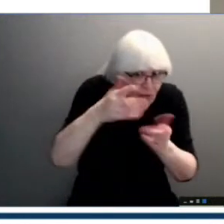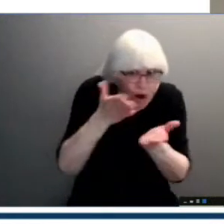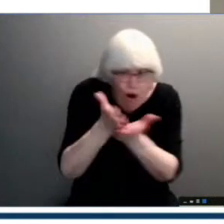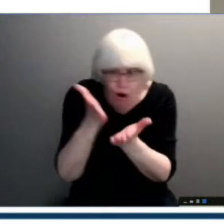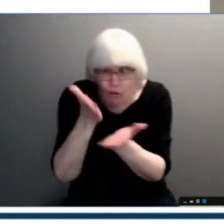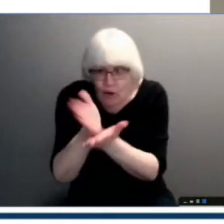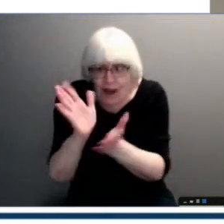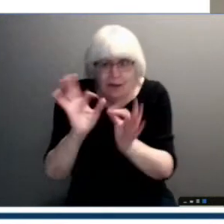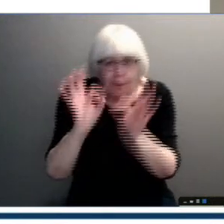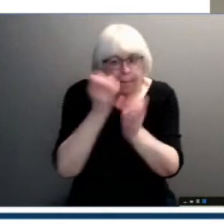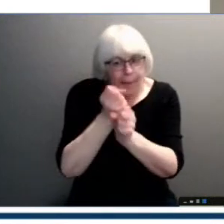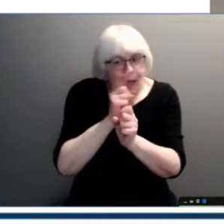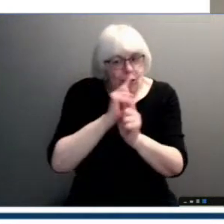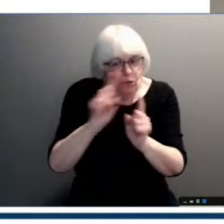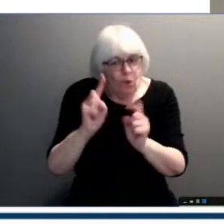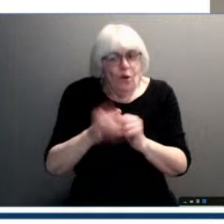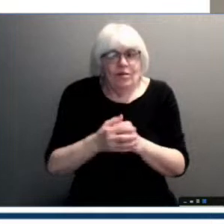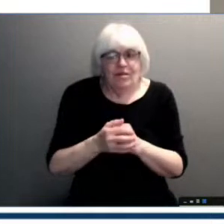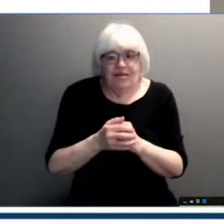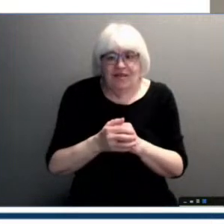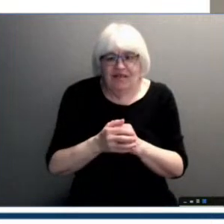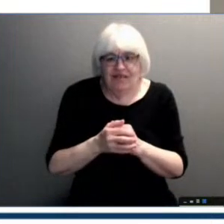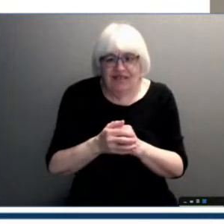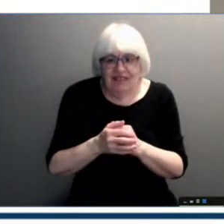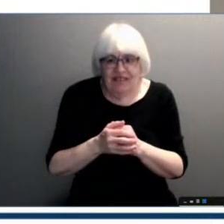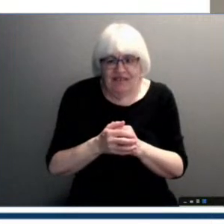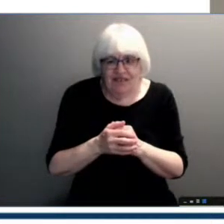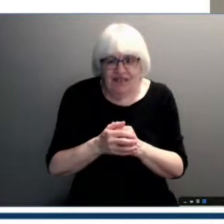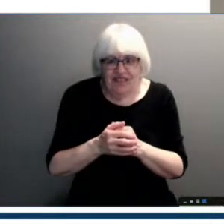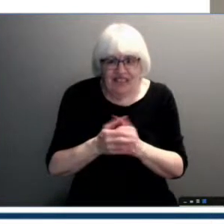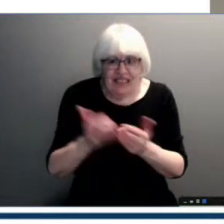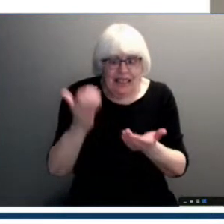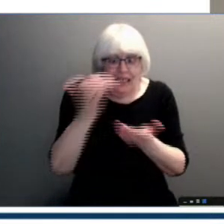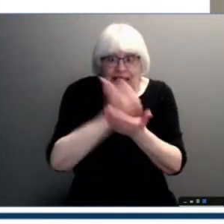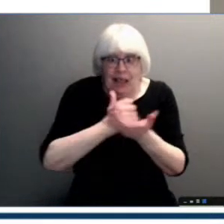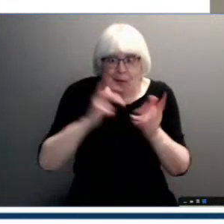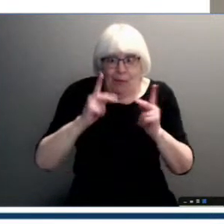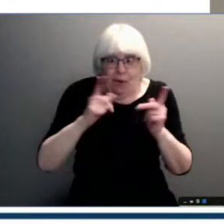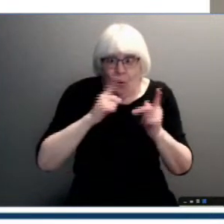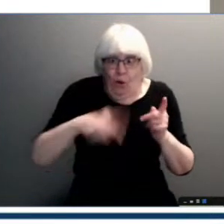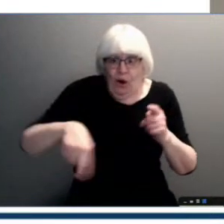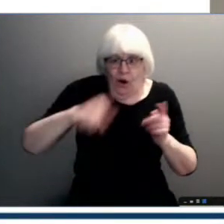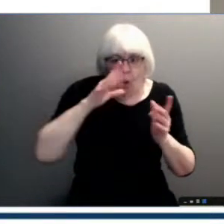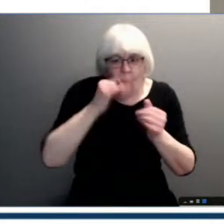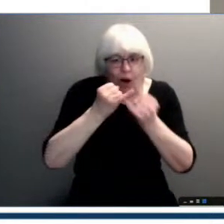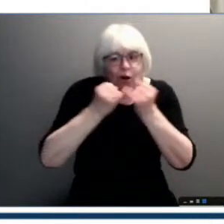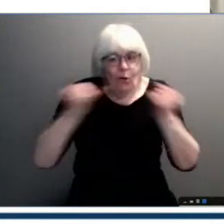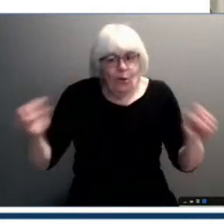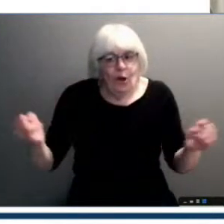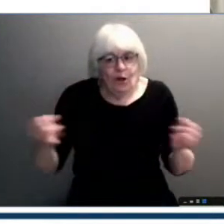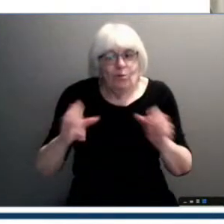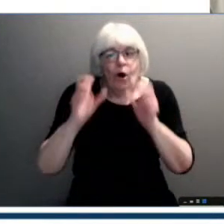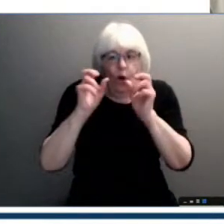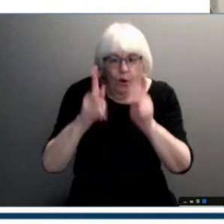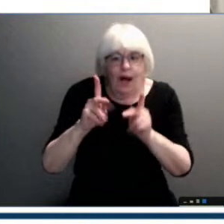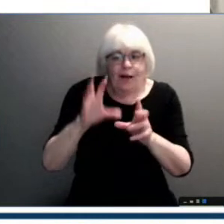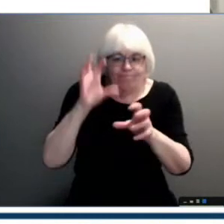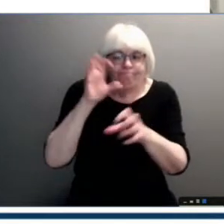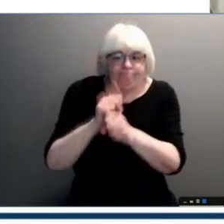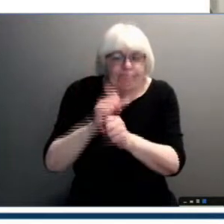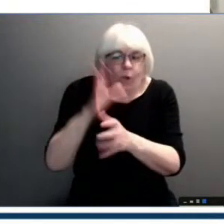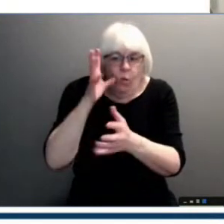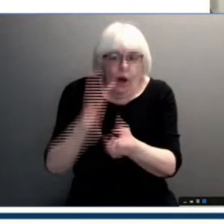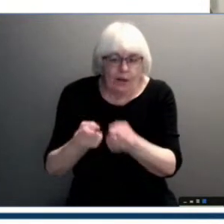if people who are showing signs of worsening illness are identified quickly. Next, we'll go to Jean Laroche from CBC. Go ahead,